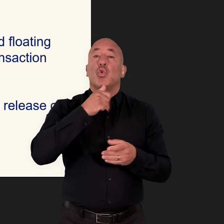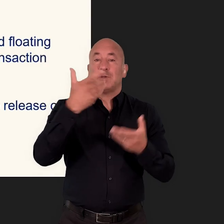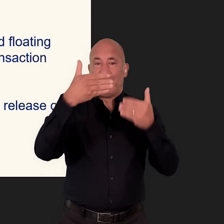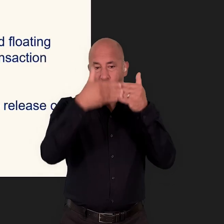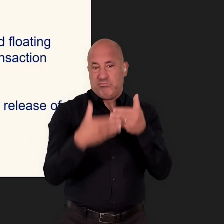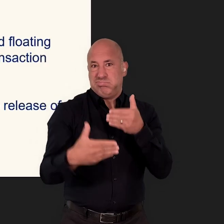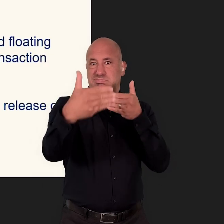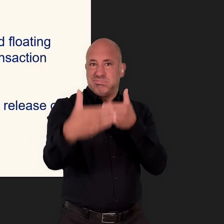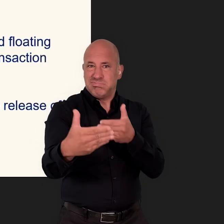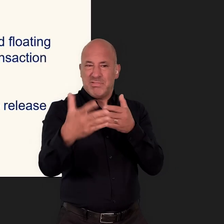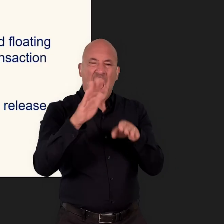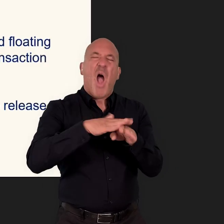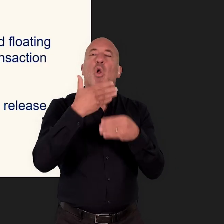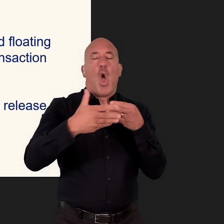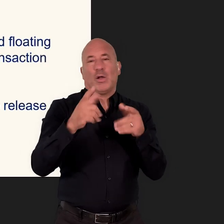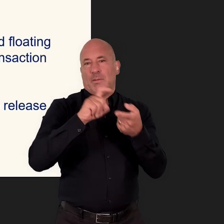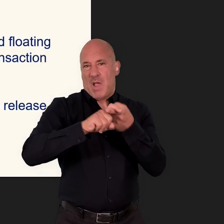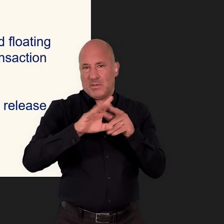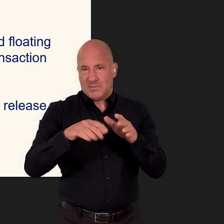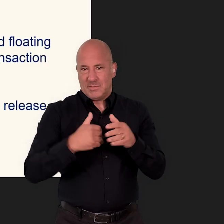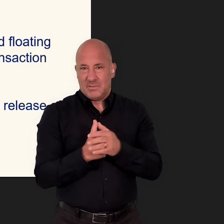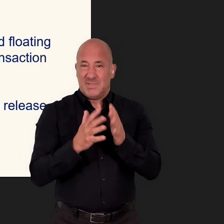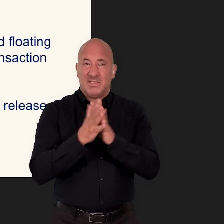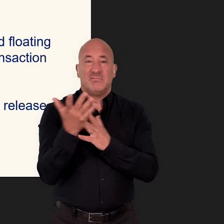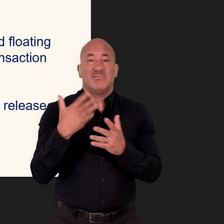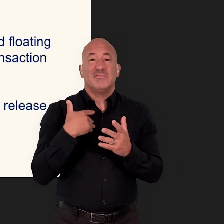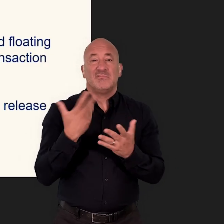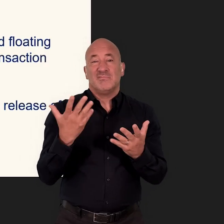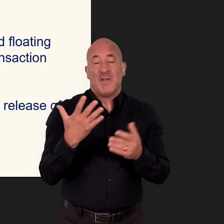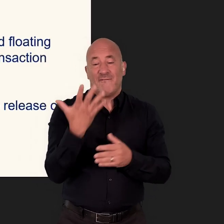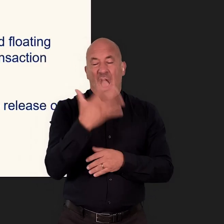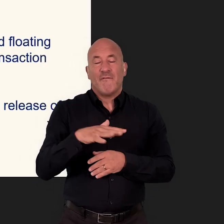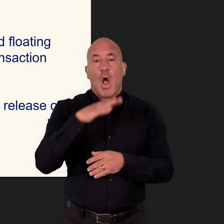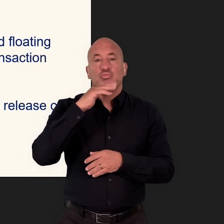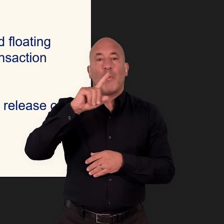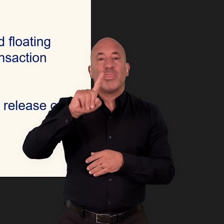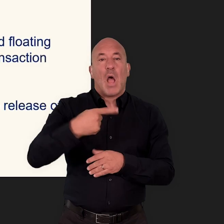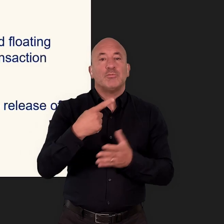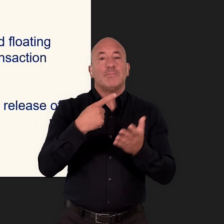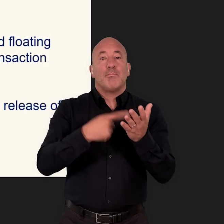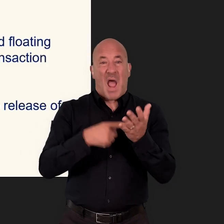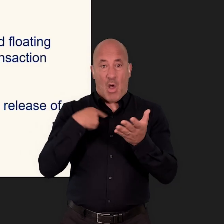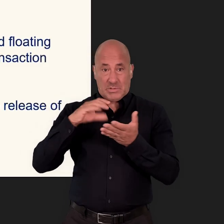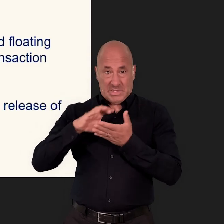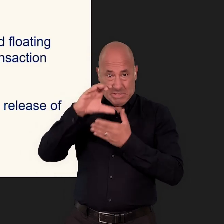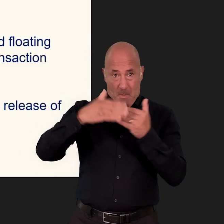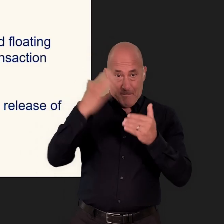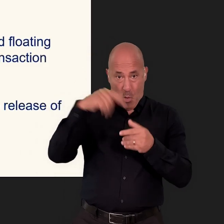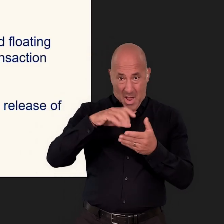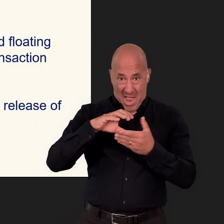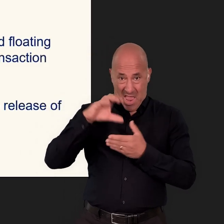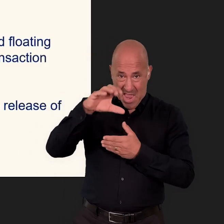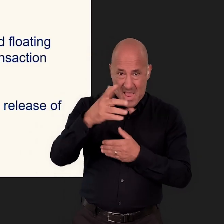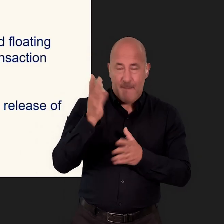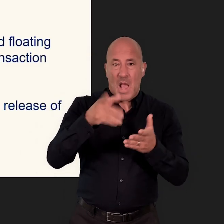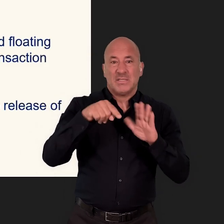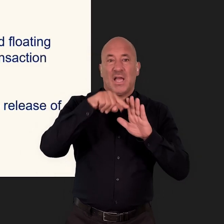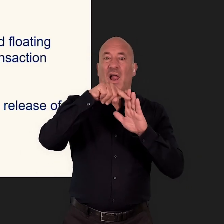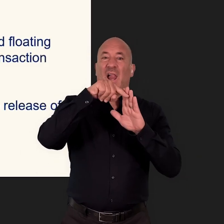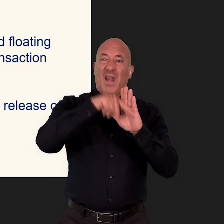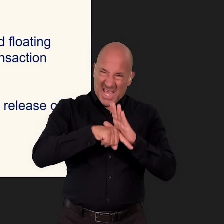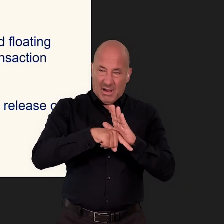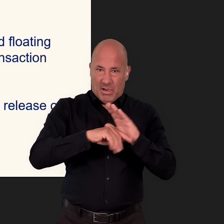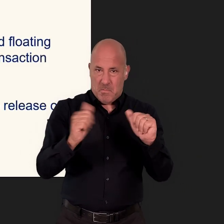grant purposes for a certain period of time. This means that for grants of over £500,000, we require you to